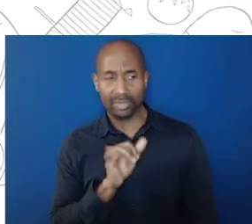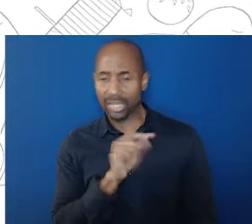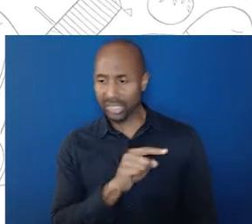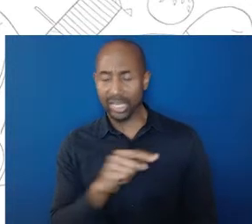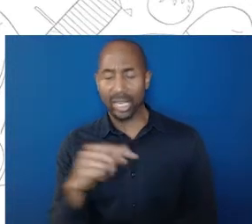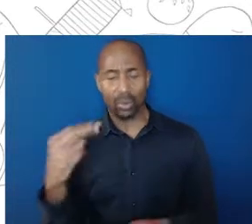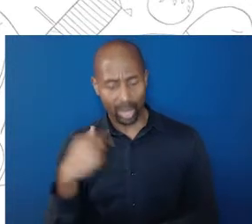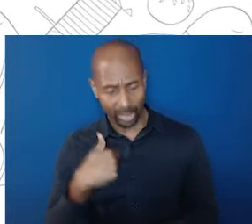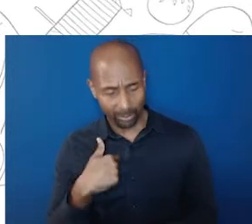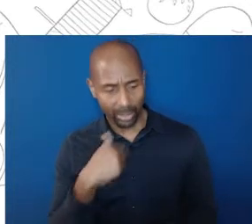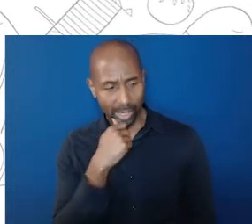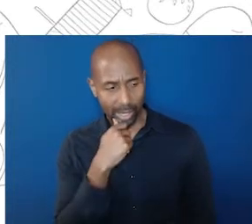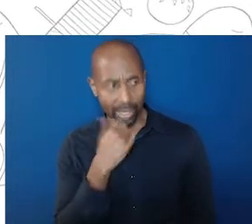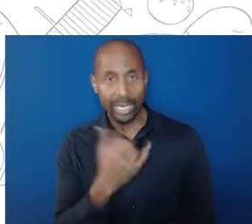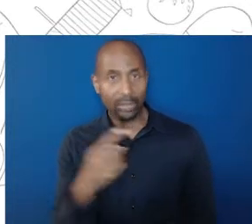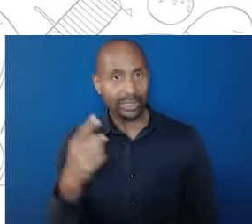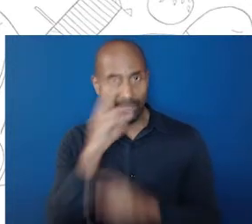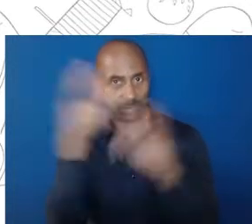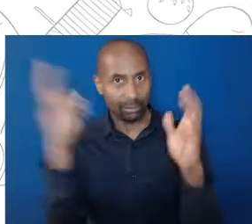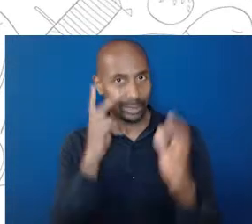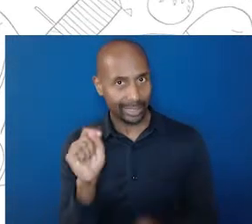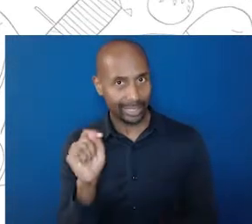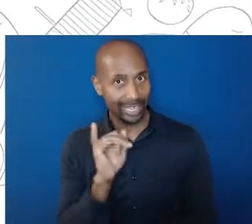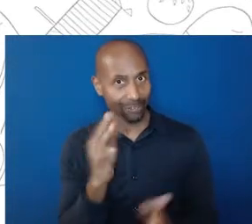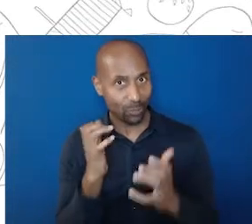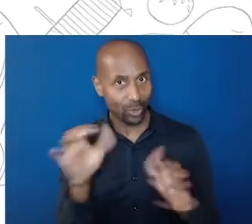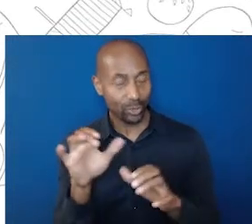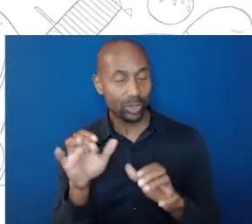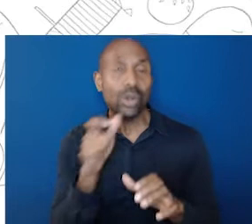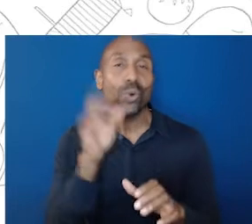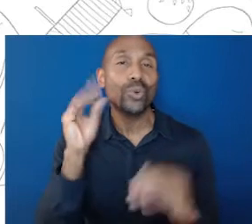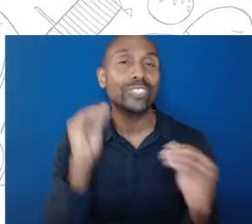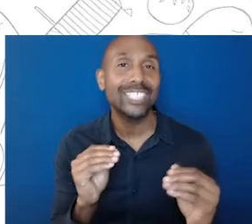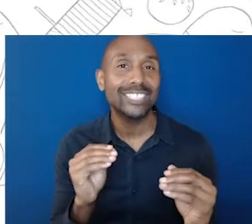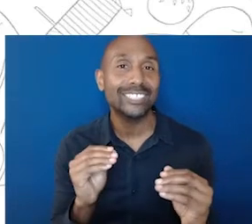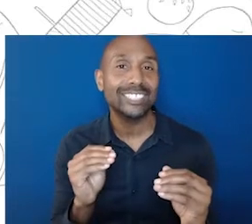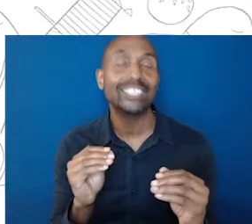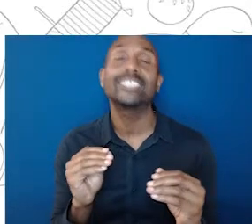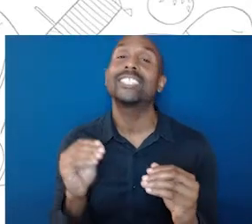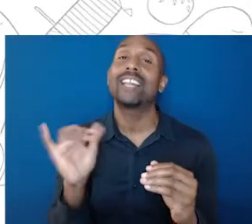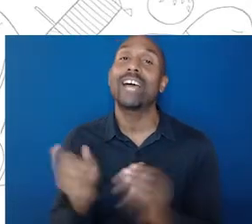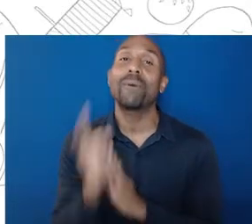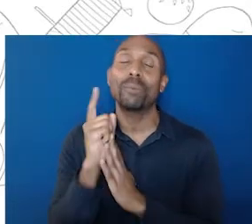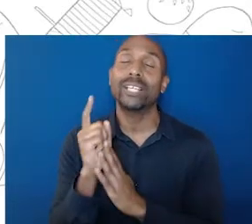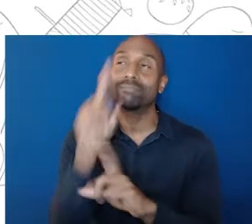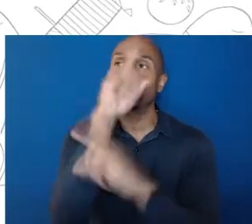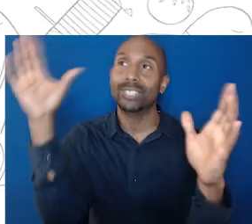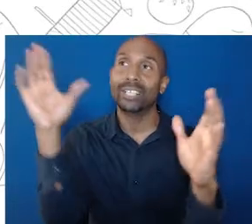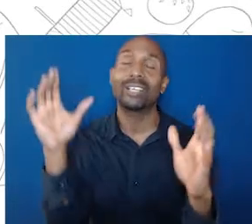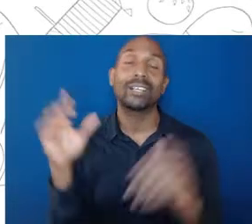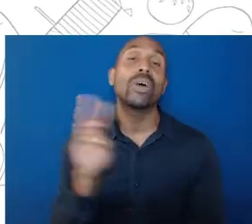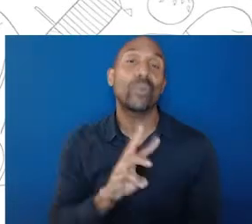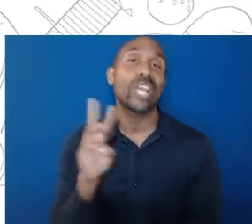she wants to learn it, who's going to teach her? And that very moment is when We Wield the Hammer was born. Wow.